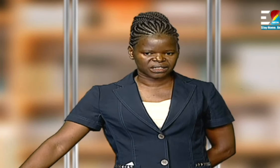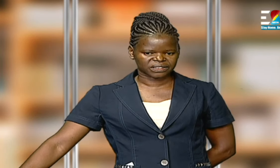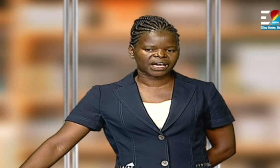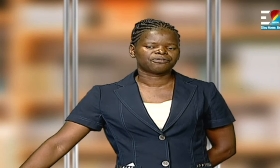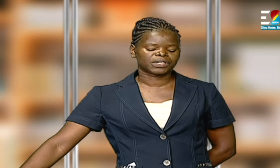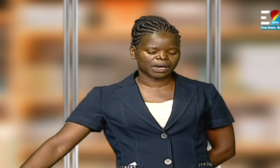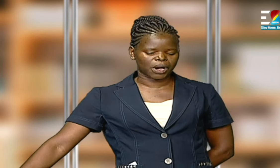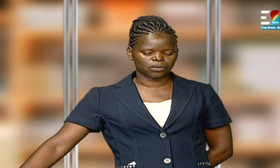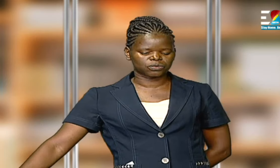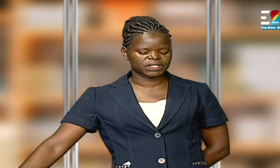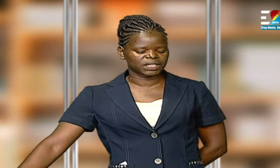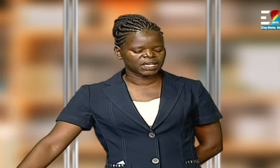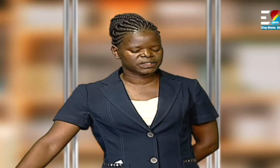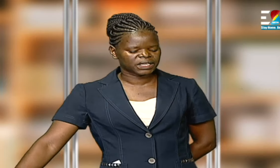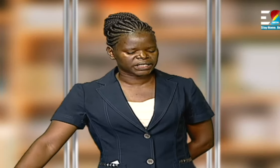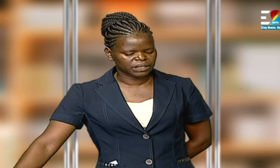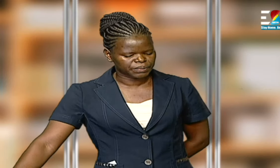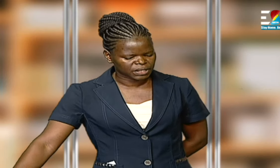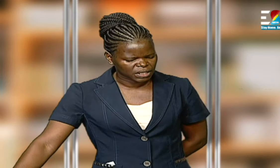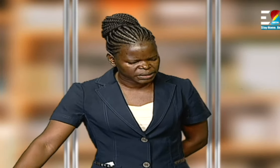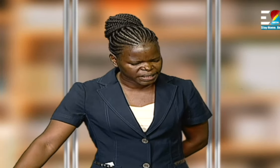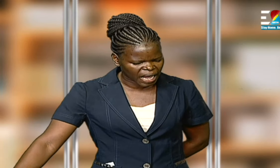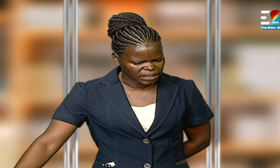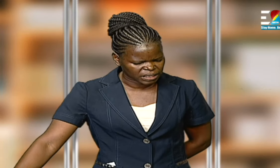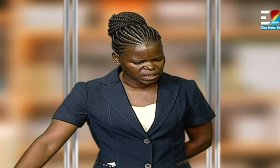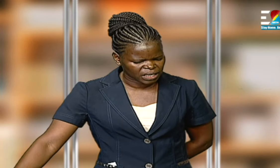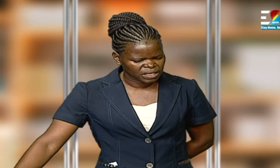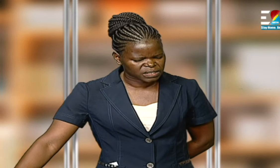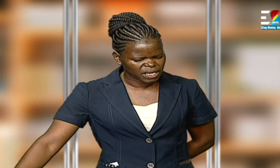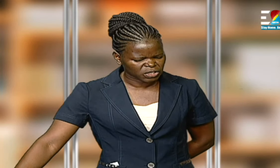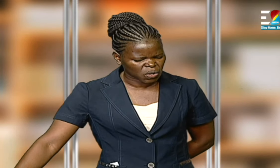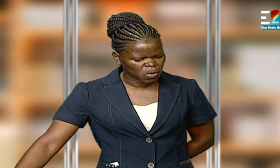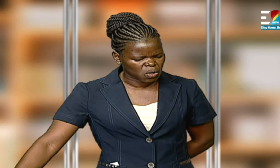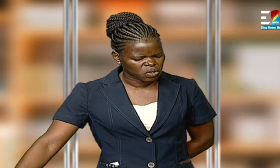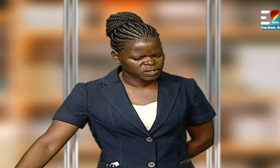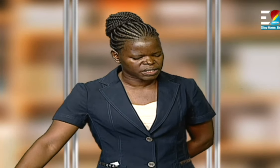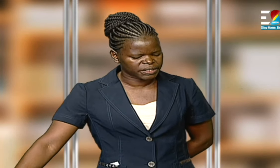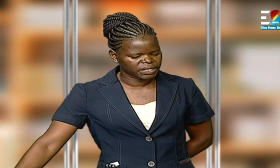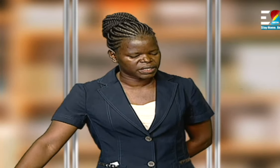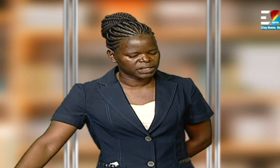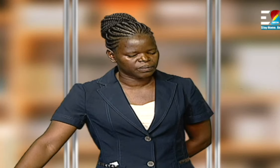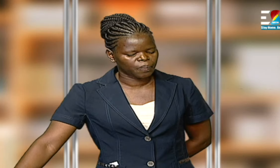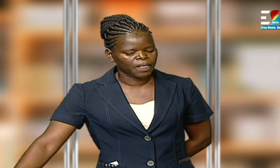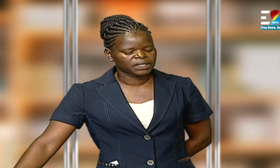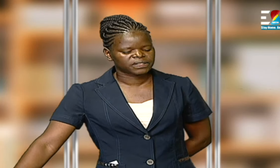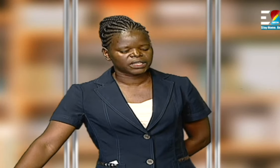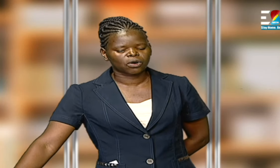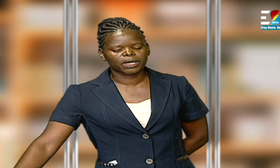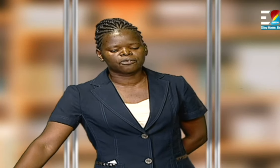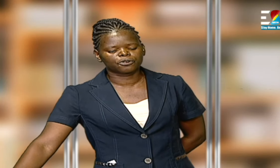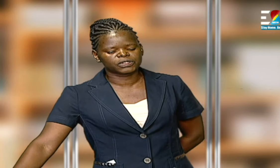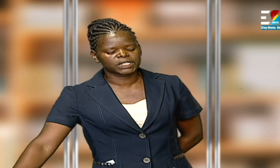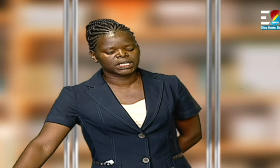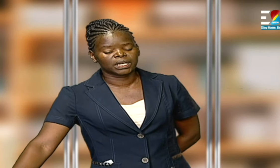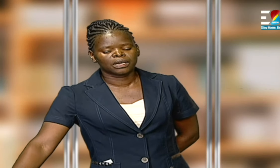siyini singakafiki lapha kwekuthi sinatiphi takhi. Sendo siyini. Sendo